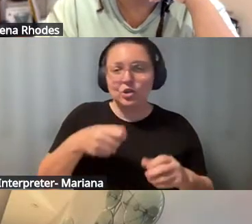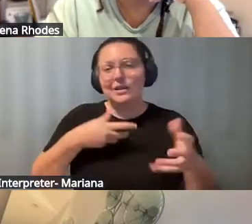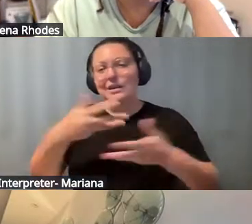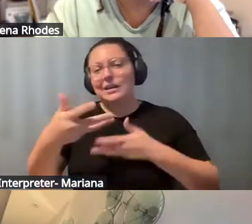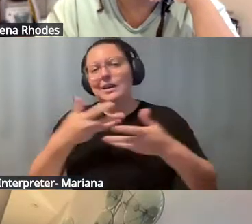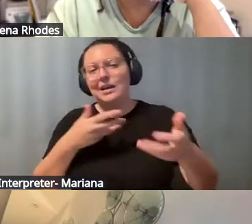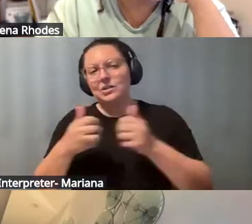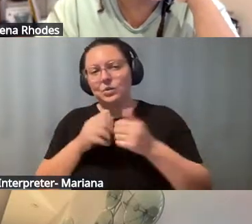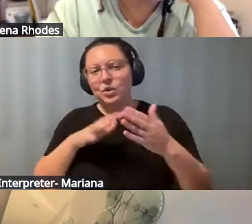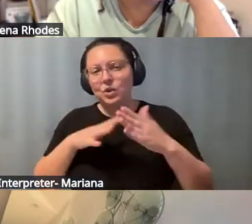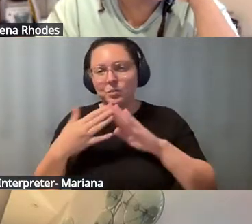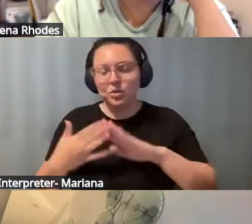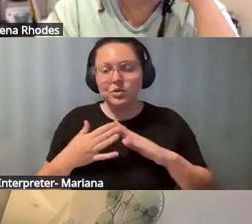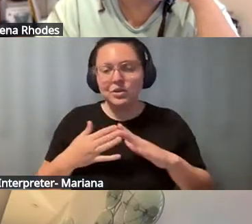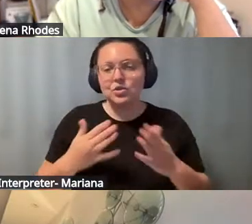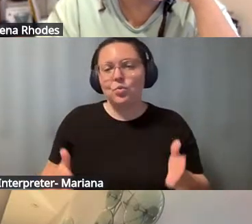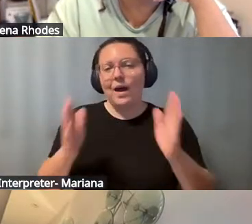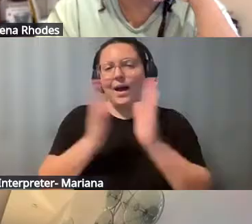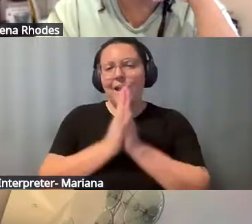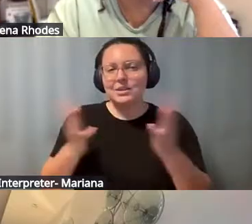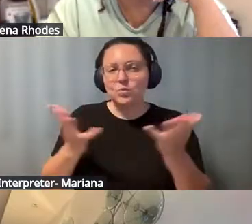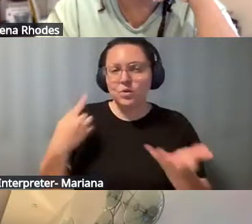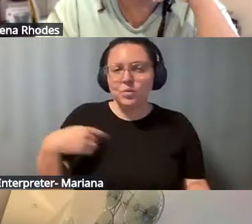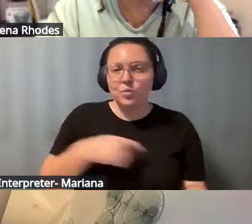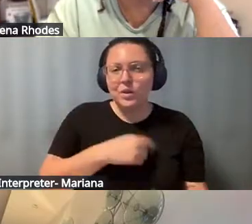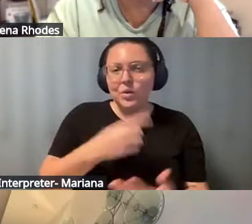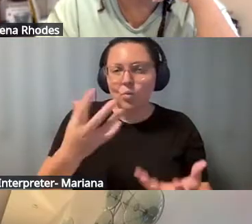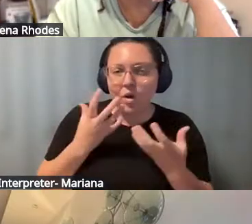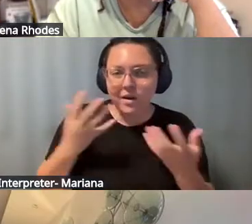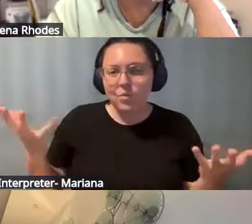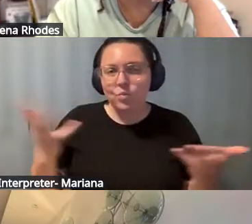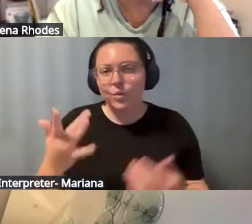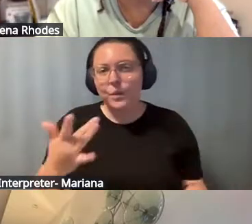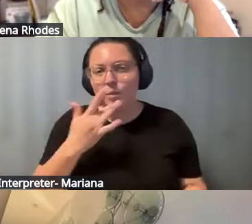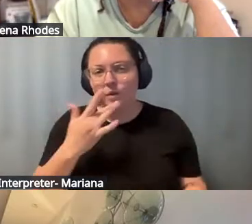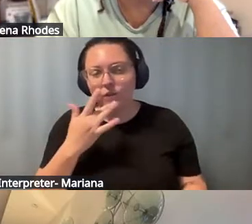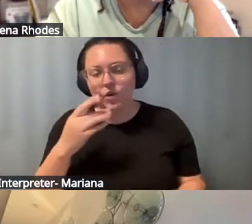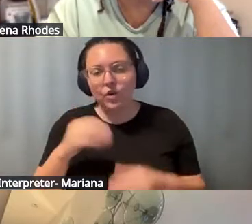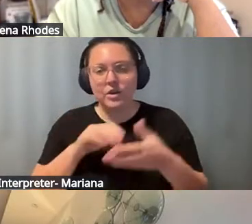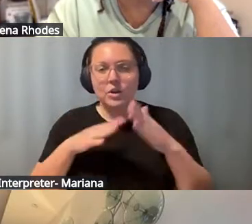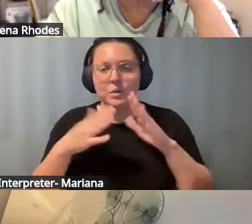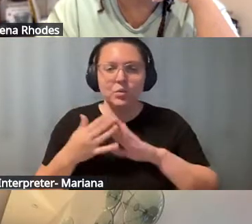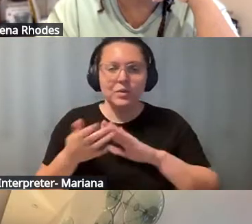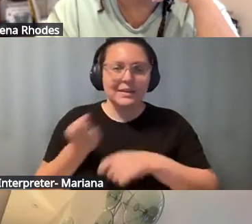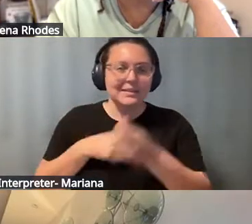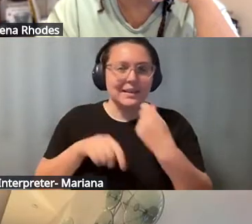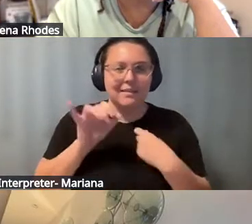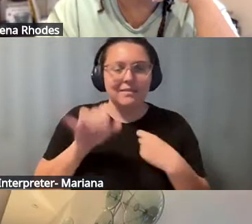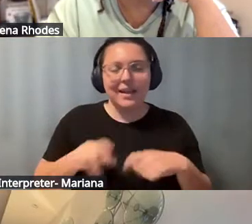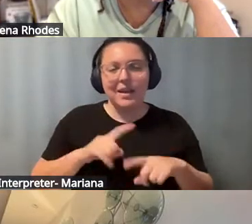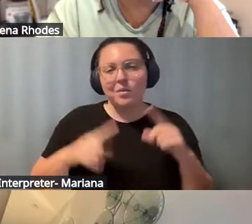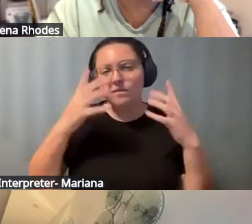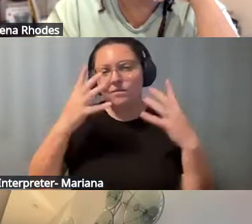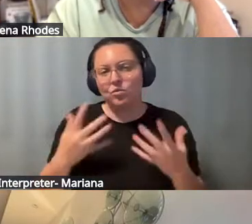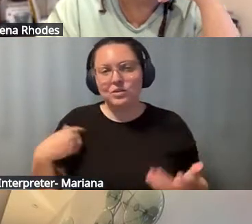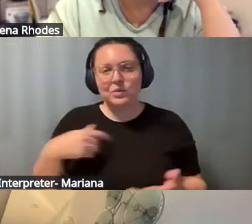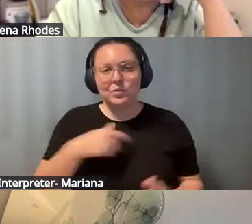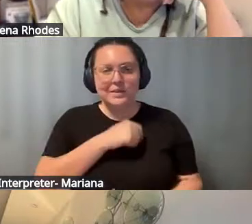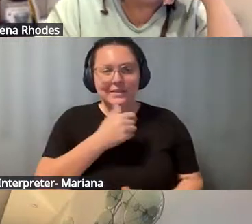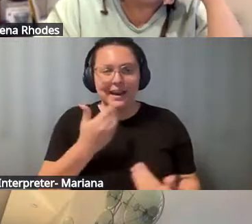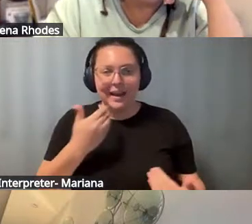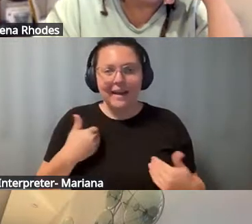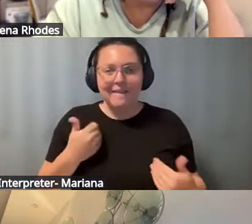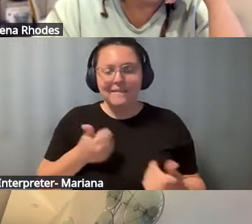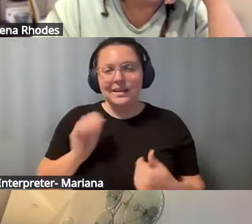community to ask what we wanted, what we would have preferred in the community versus that, but. Unfortunately, we didn't have a say in it, and it's not